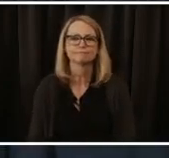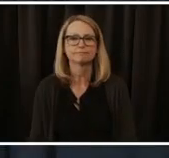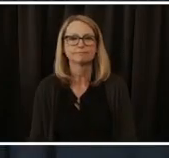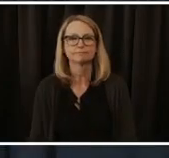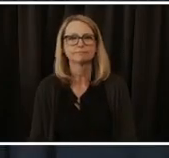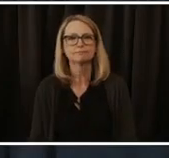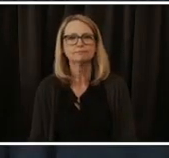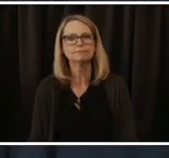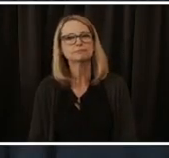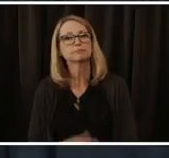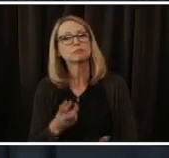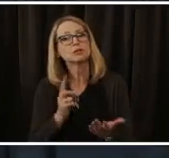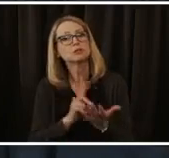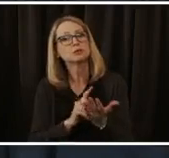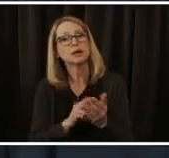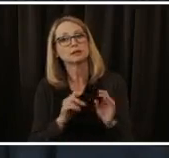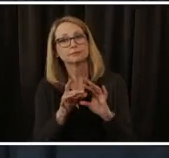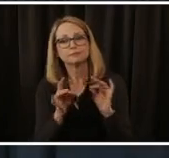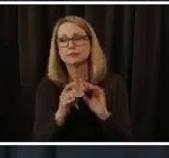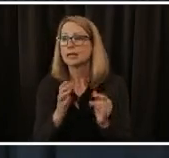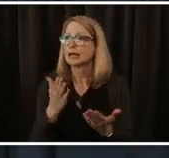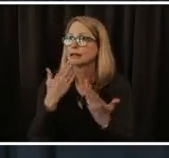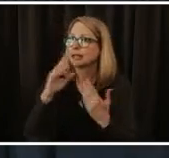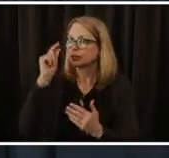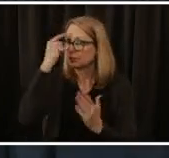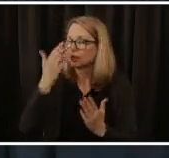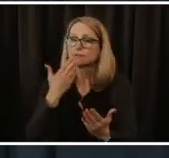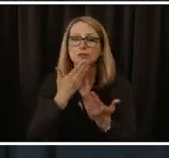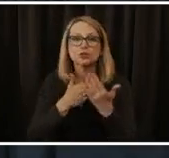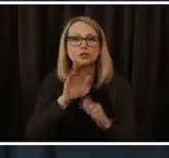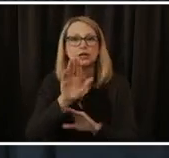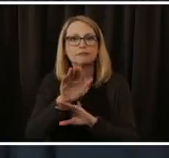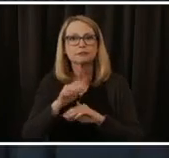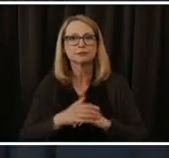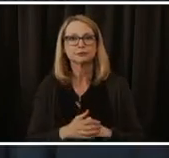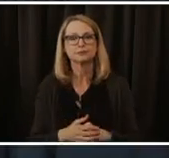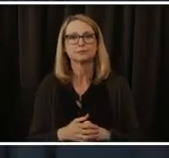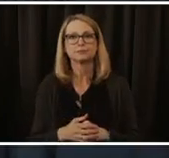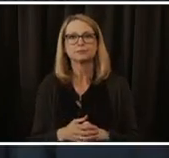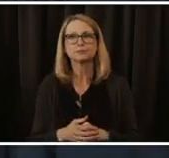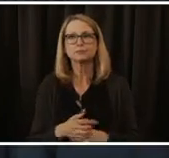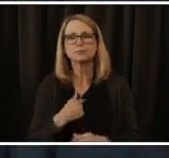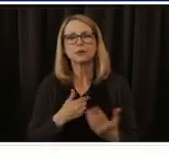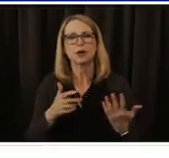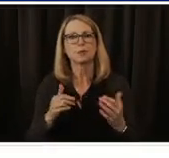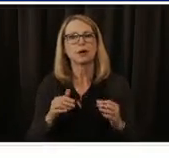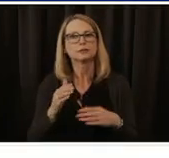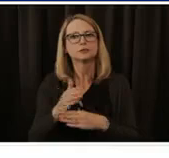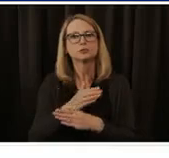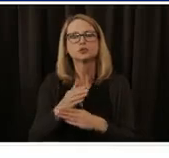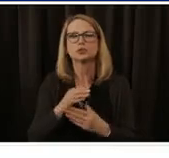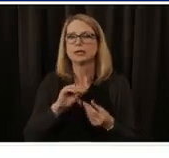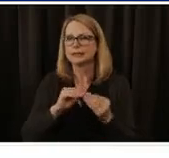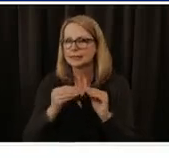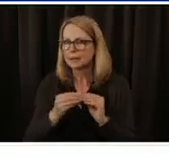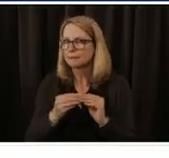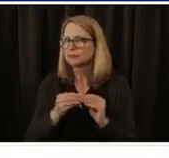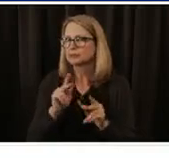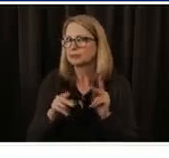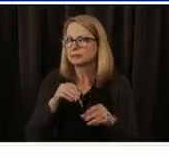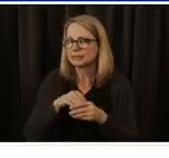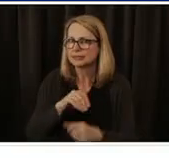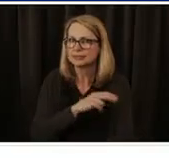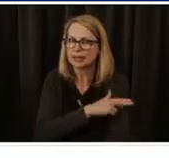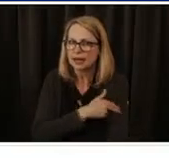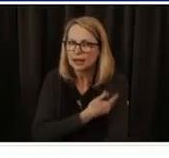Good afternoon. Thank you, Governor. So as the Governor mentioned, I'm going to share a quick update with all of you on our case and hospitalization trends, and